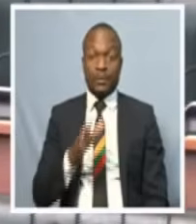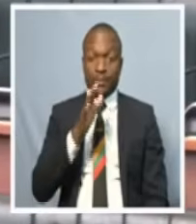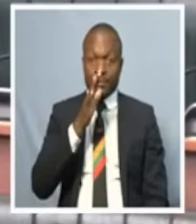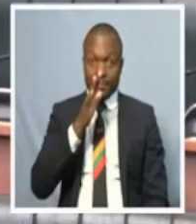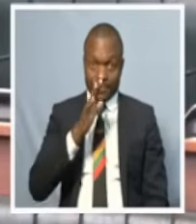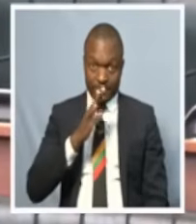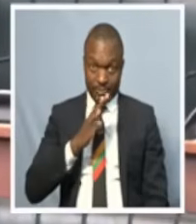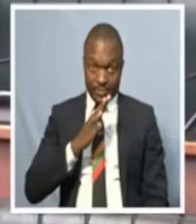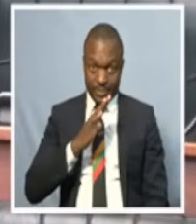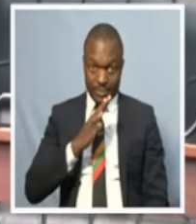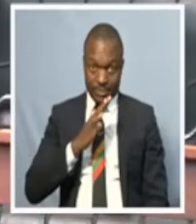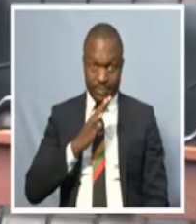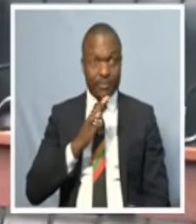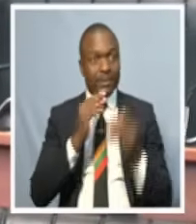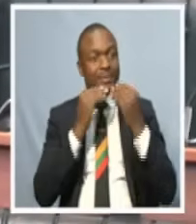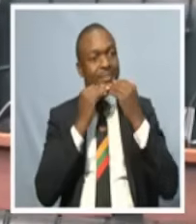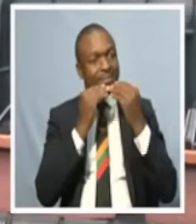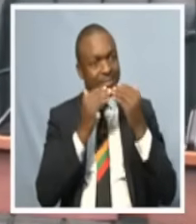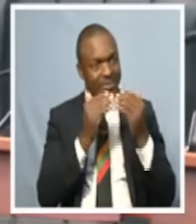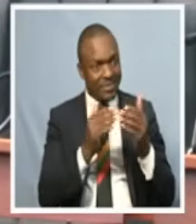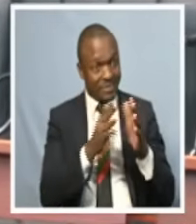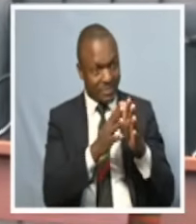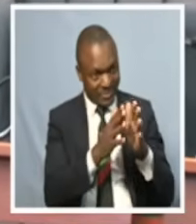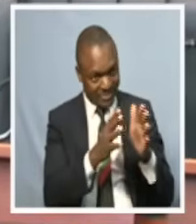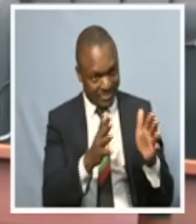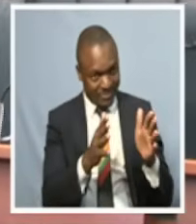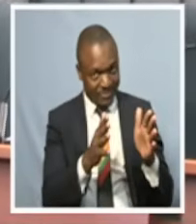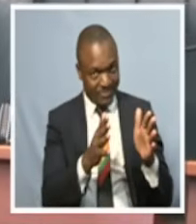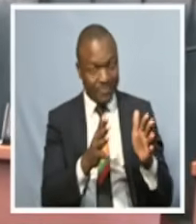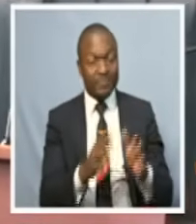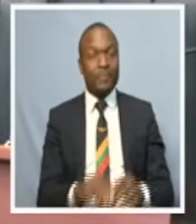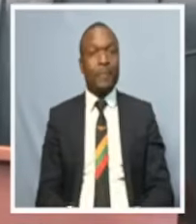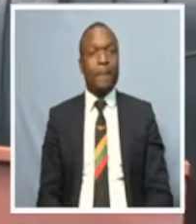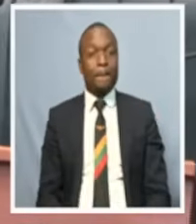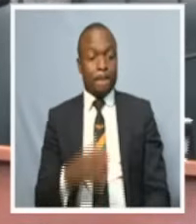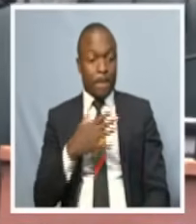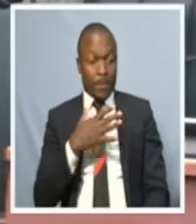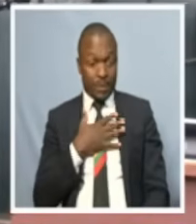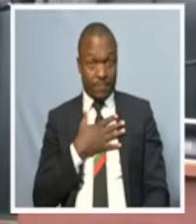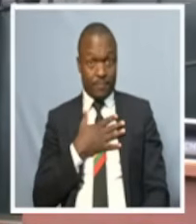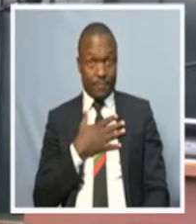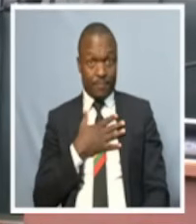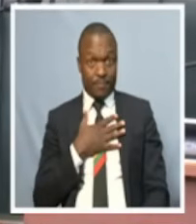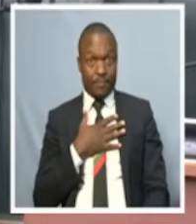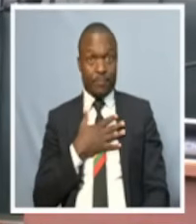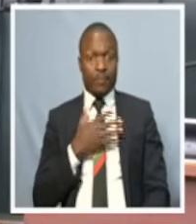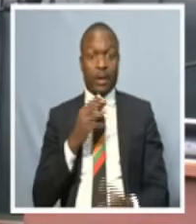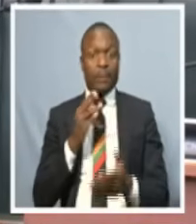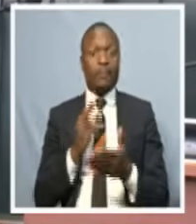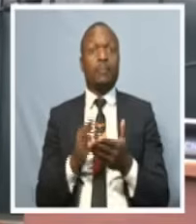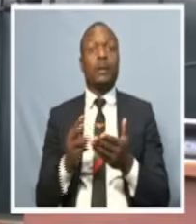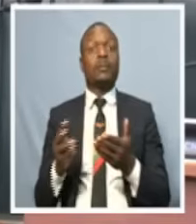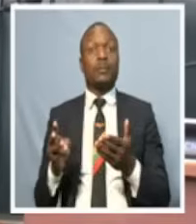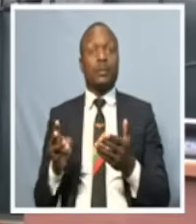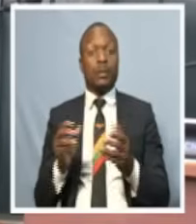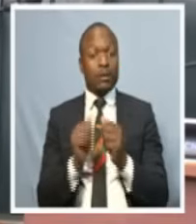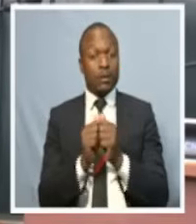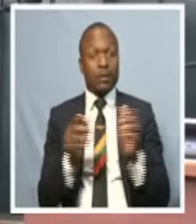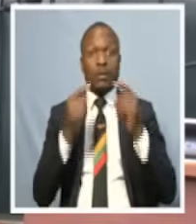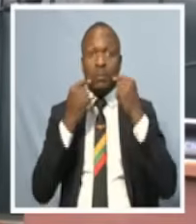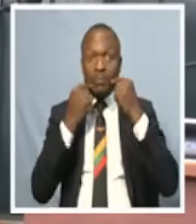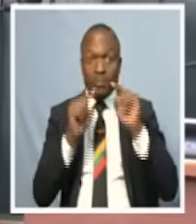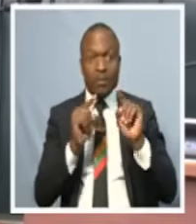Madam, thank you so much. Madam, my urgent matter without notice